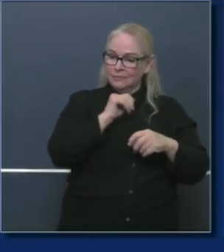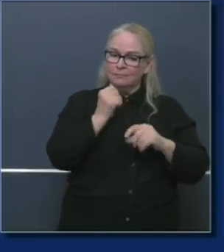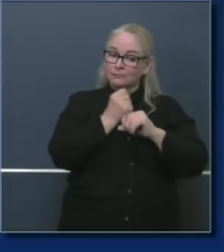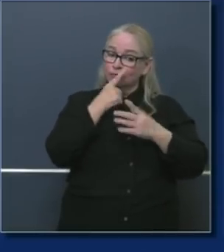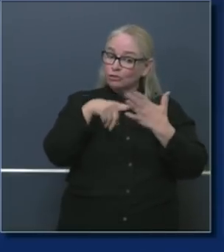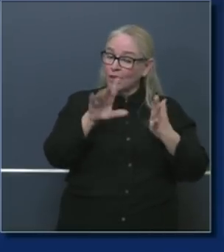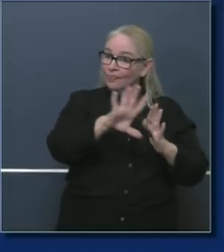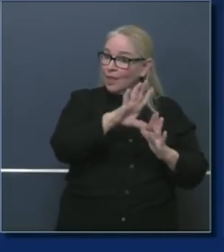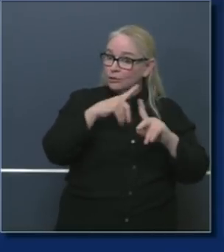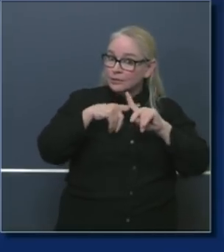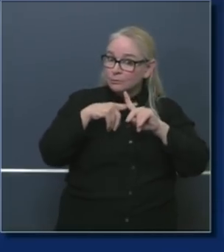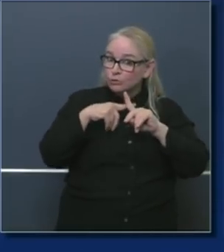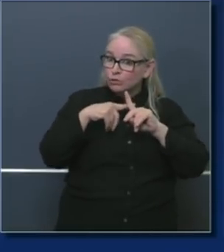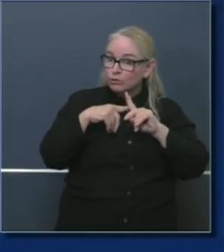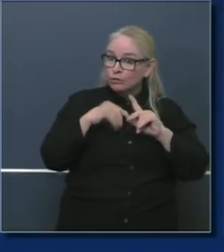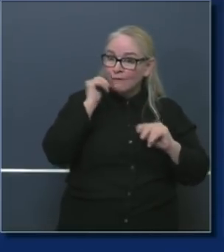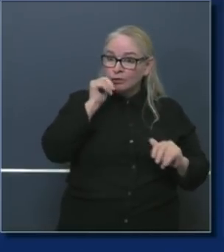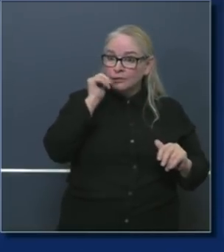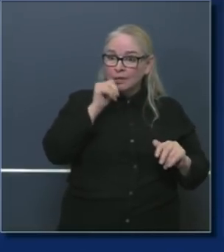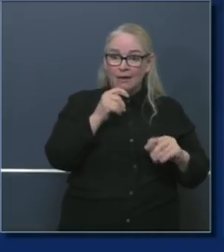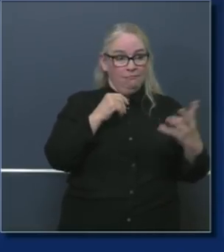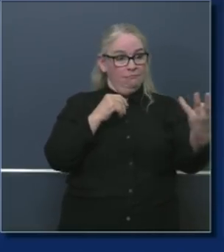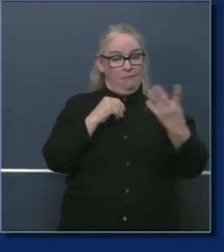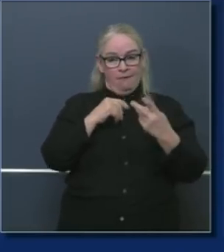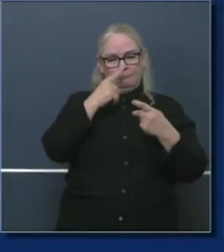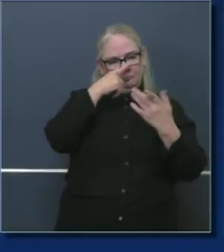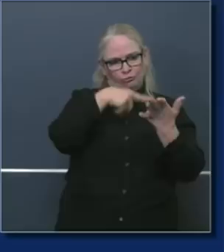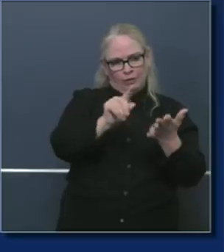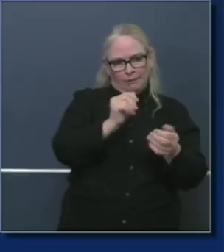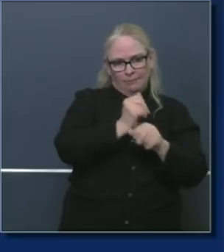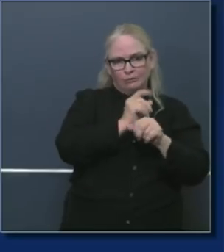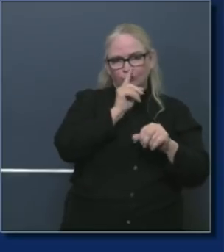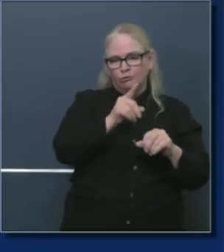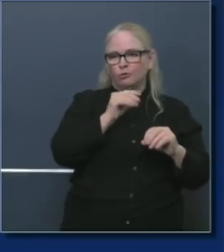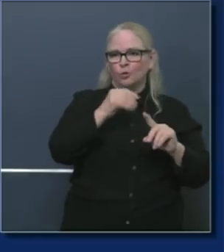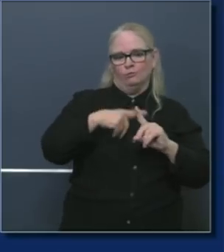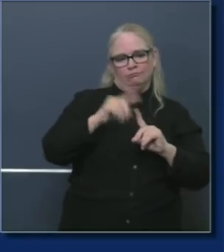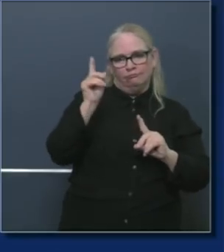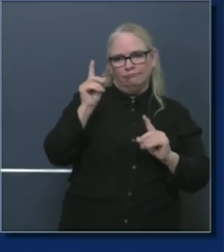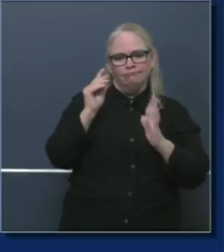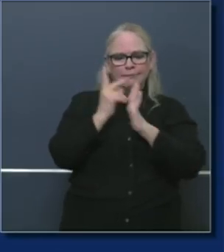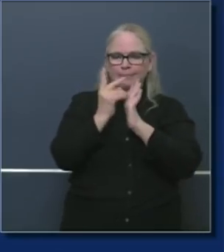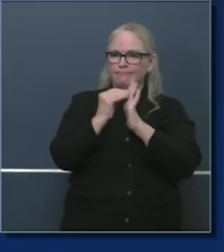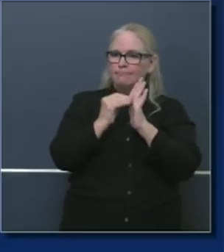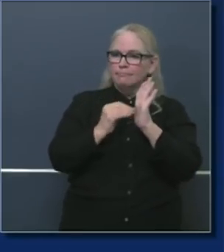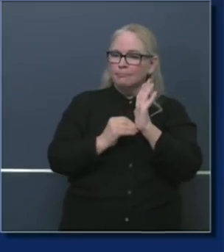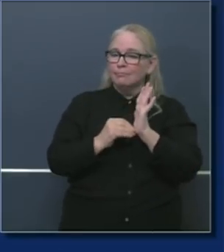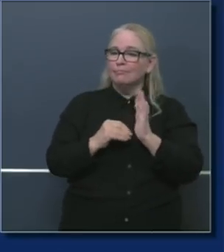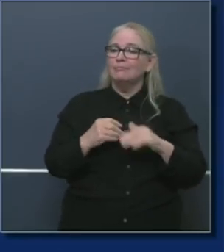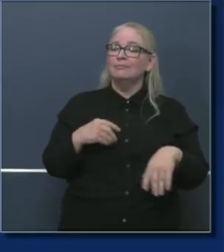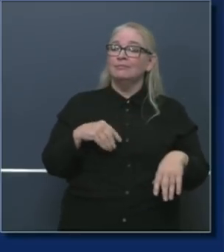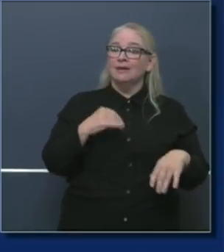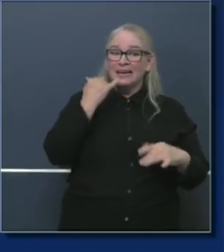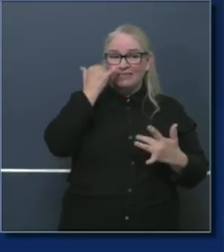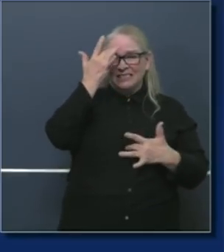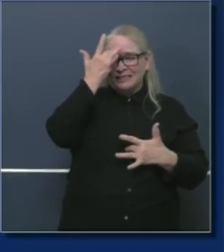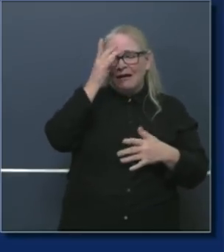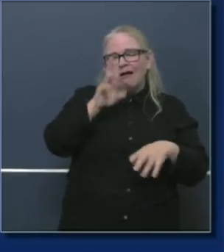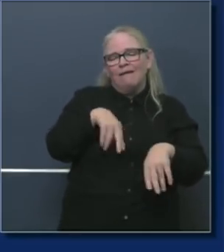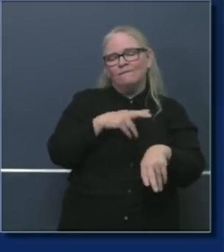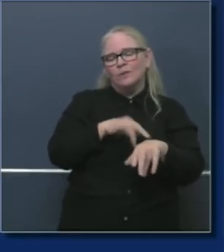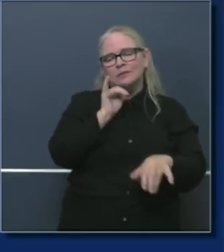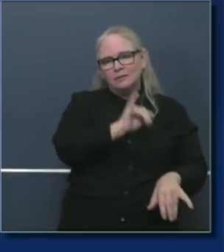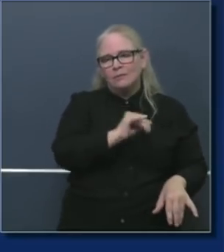checks, symptom checks on a daily basis, and of course, as we've talked about, staying home when someone's sick. We'll